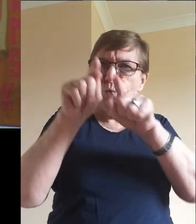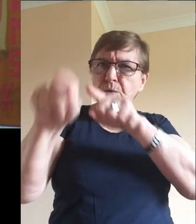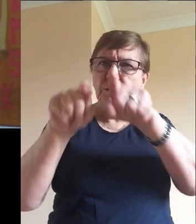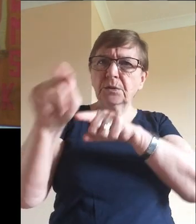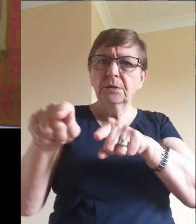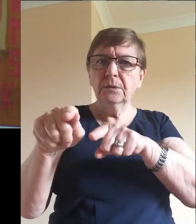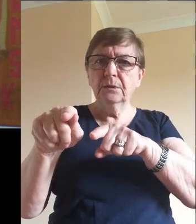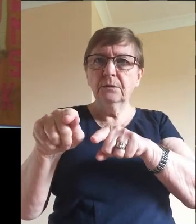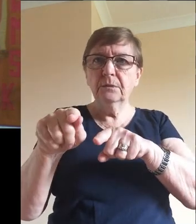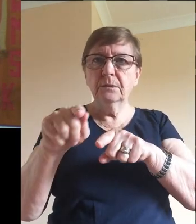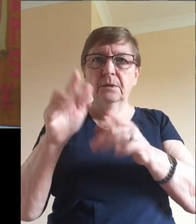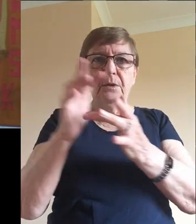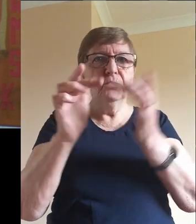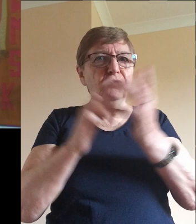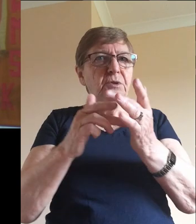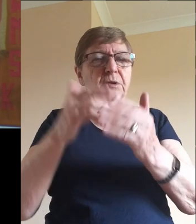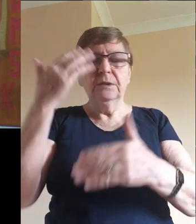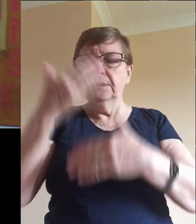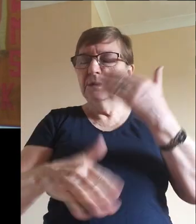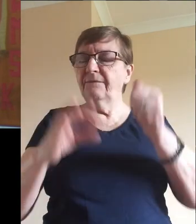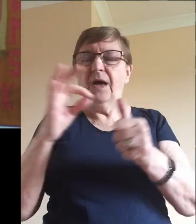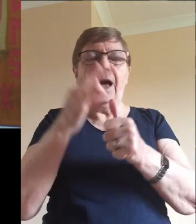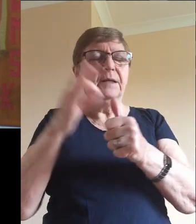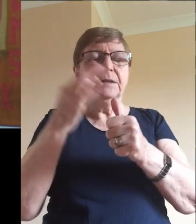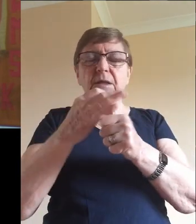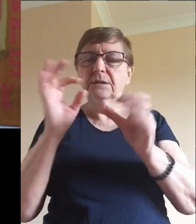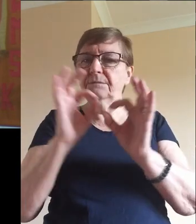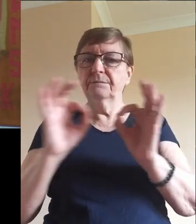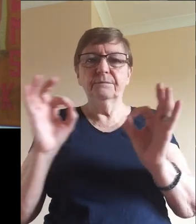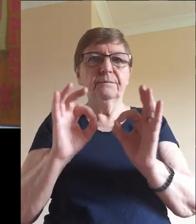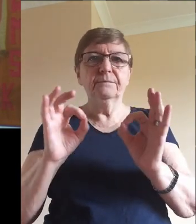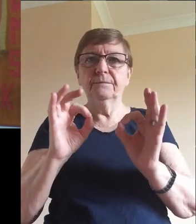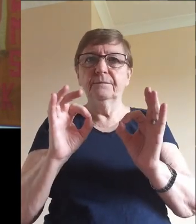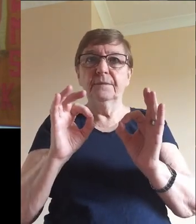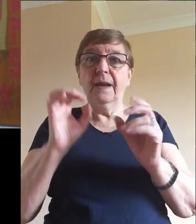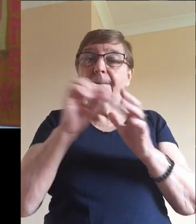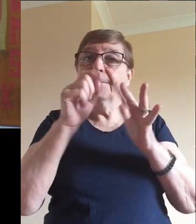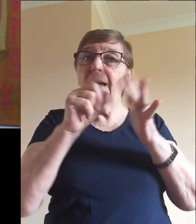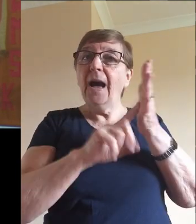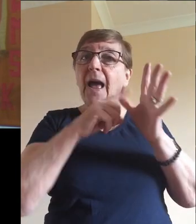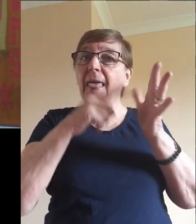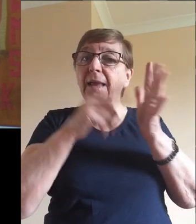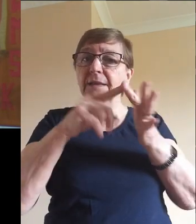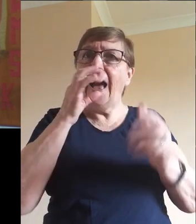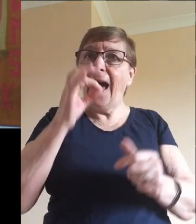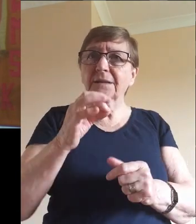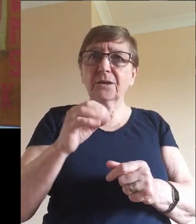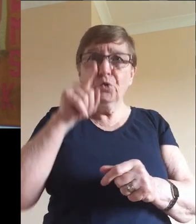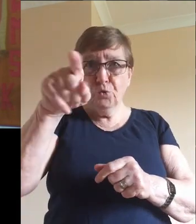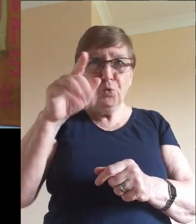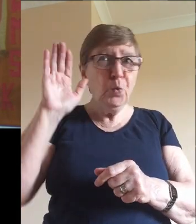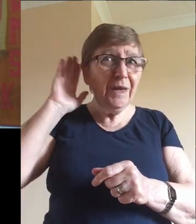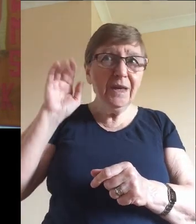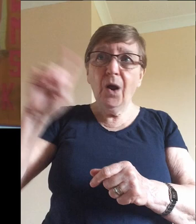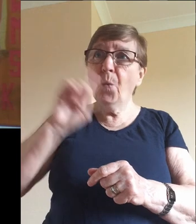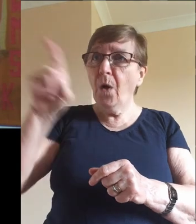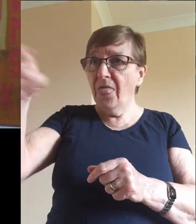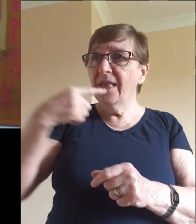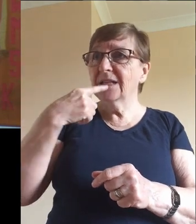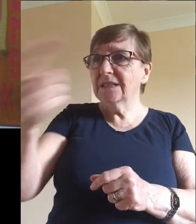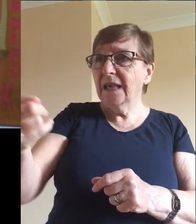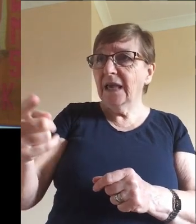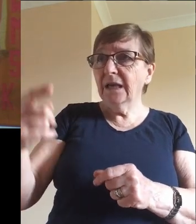elders, he gave no answer. And then Pilate asked Jesus, don't you hear the testimony they are bringing against